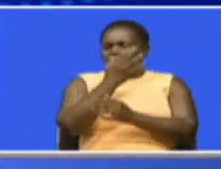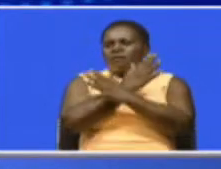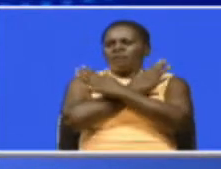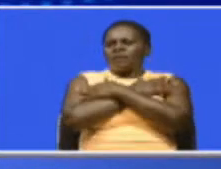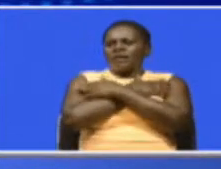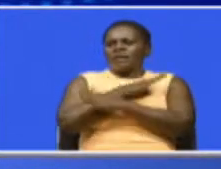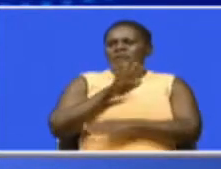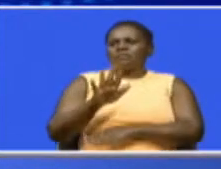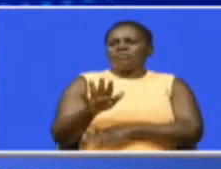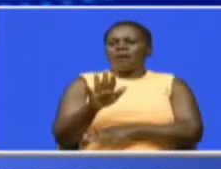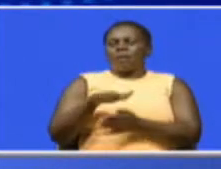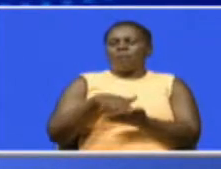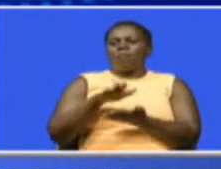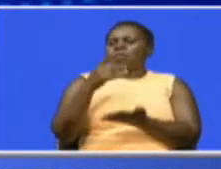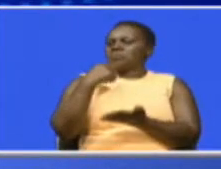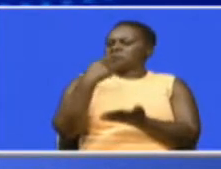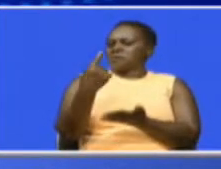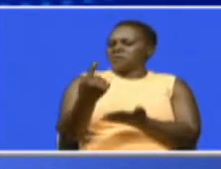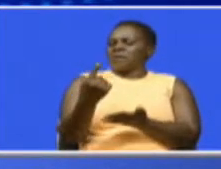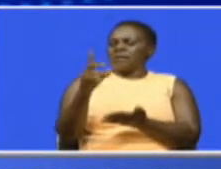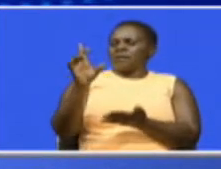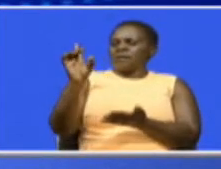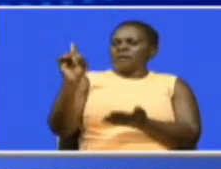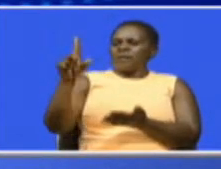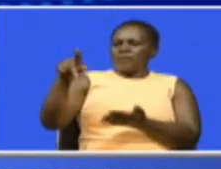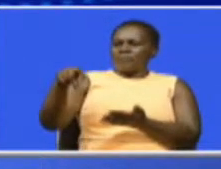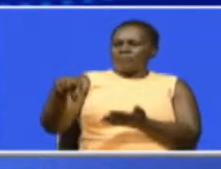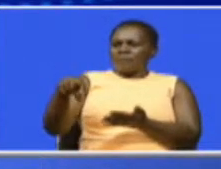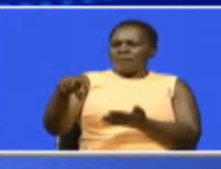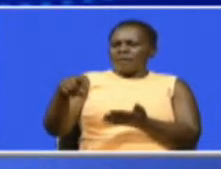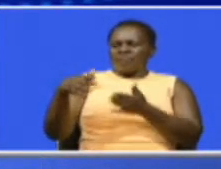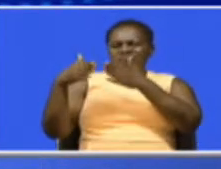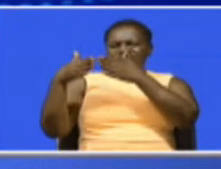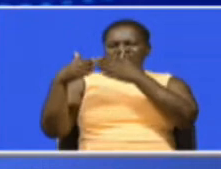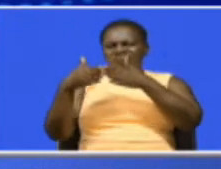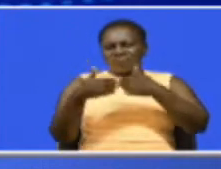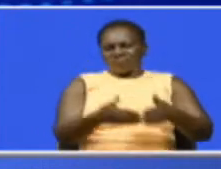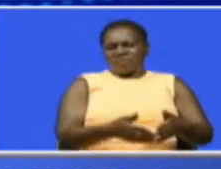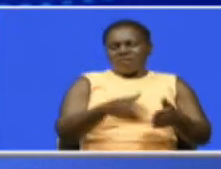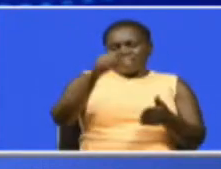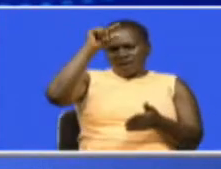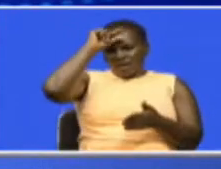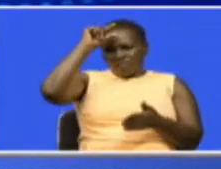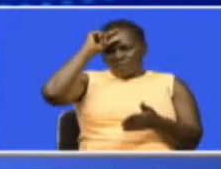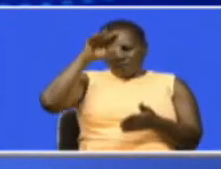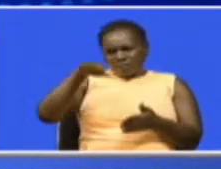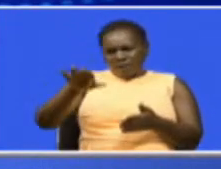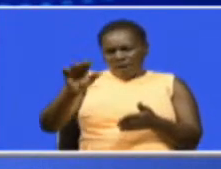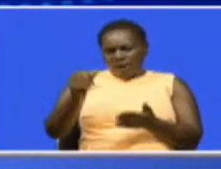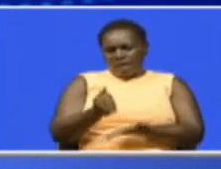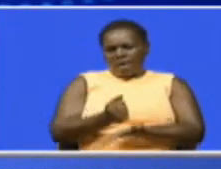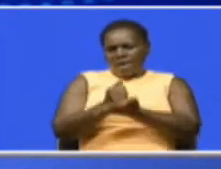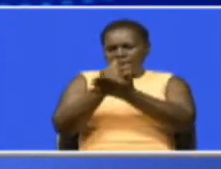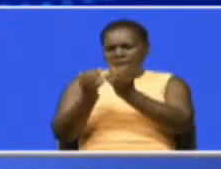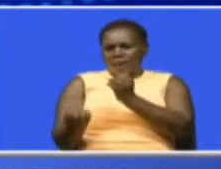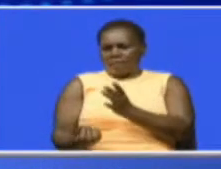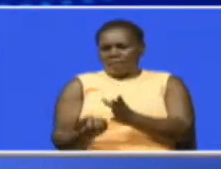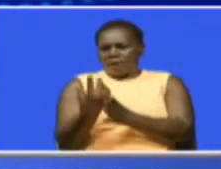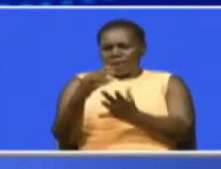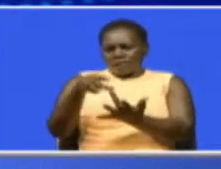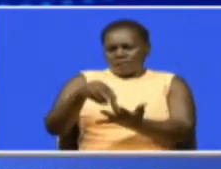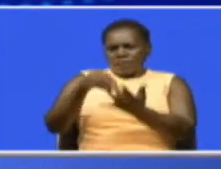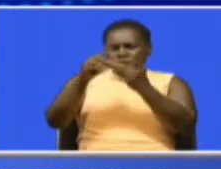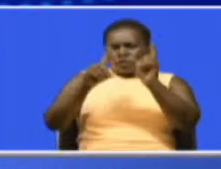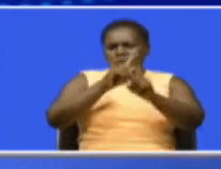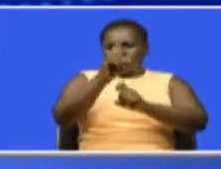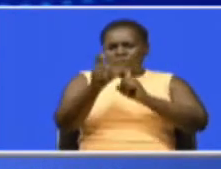allies have lately increasingly claimed that the DP is being alienated from a government he helped form. In an exclusive